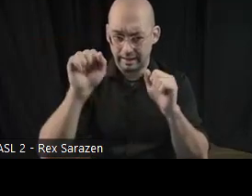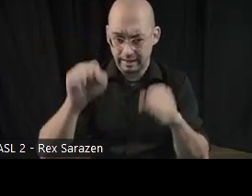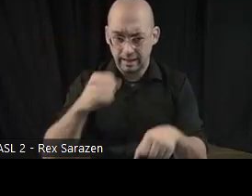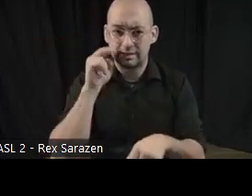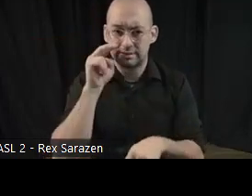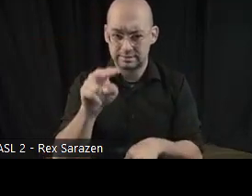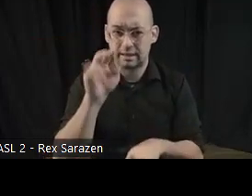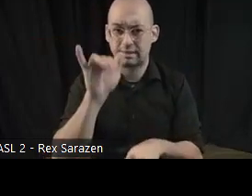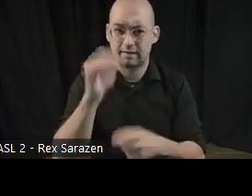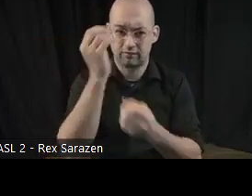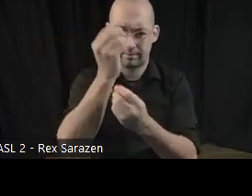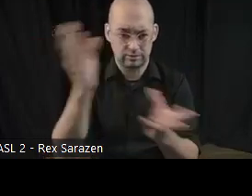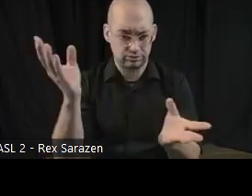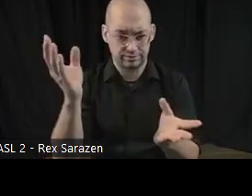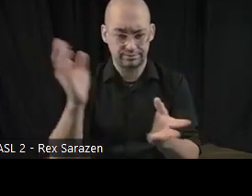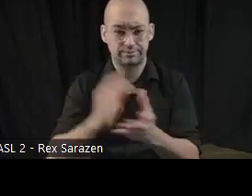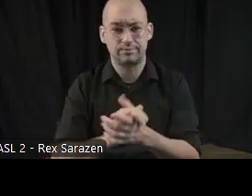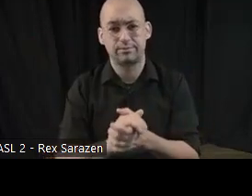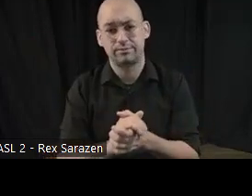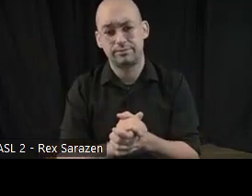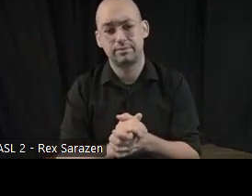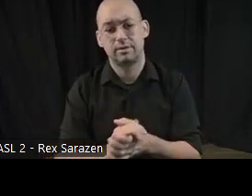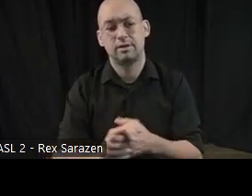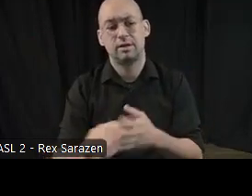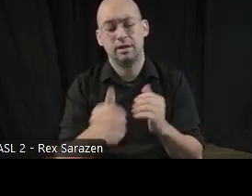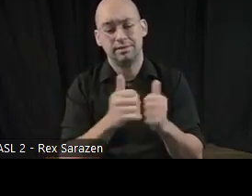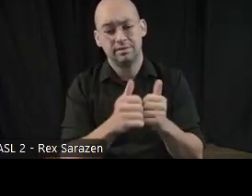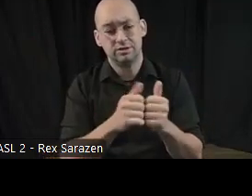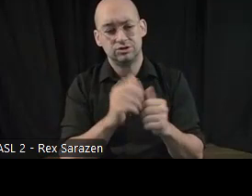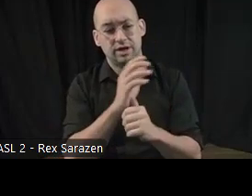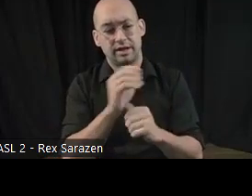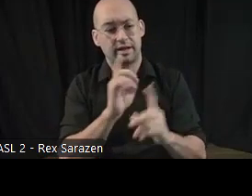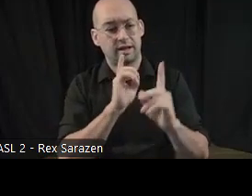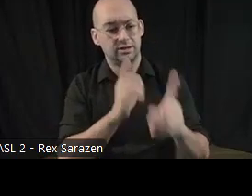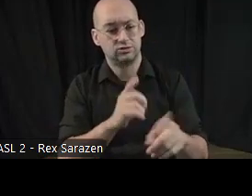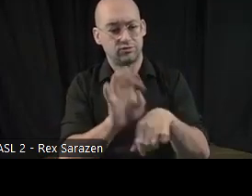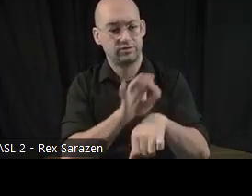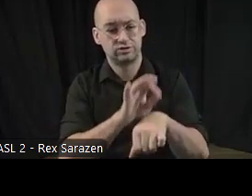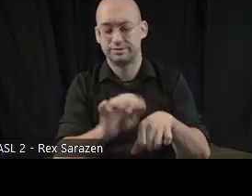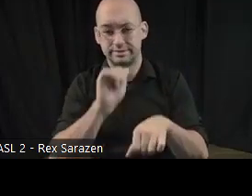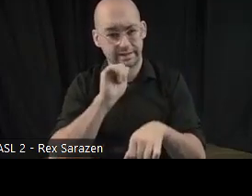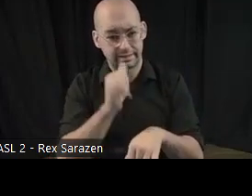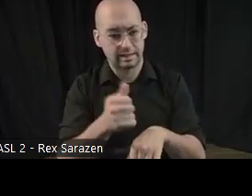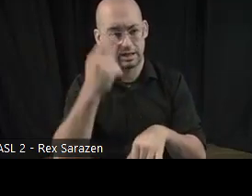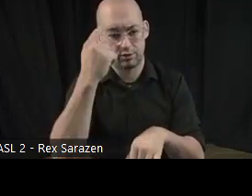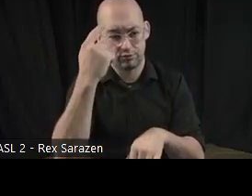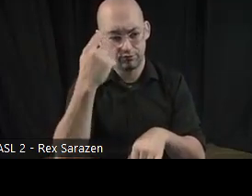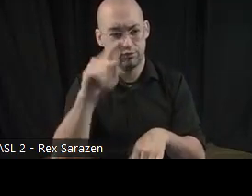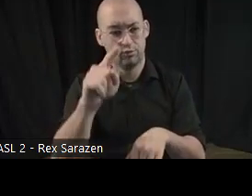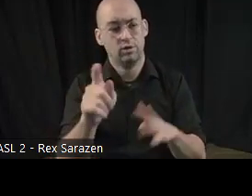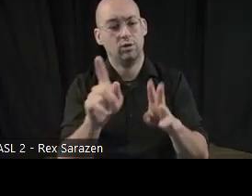chat. The chat and the question and answer functions are not enabled for comments and questions from public